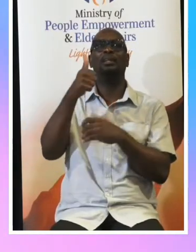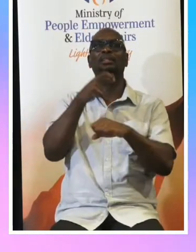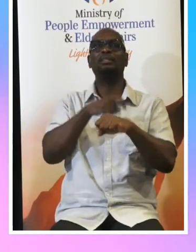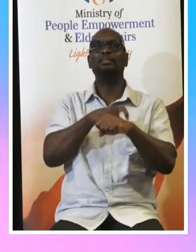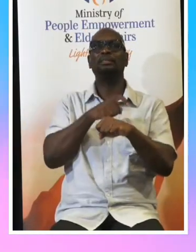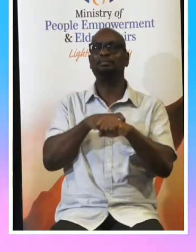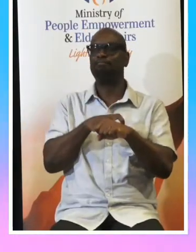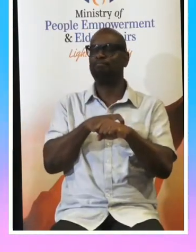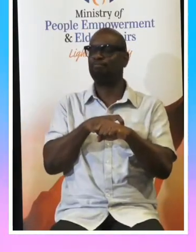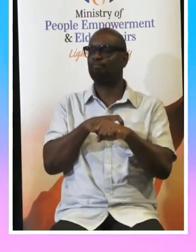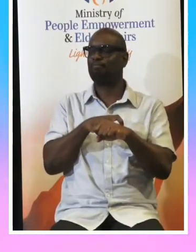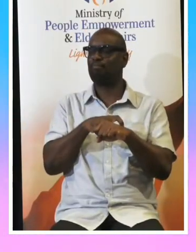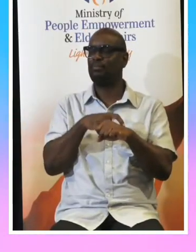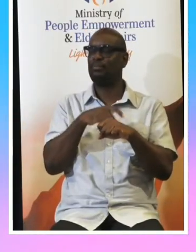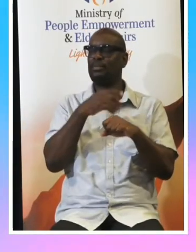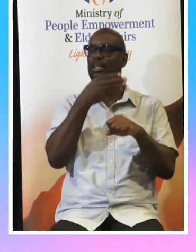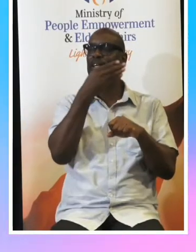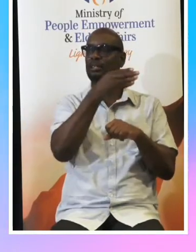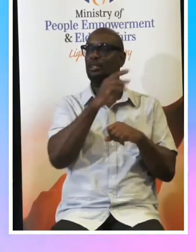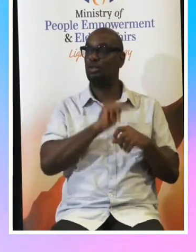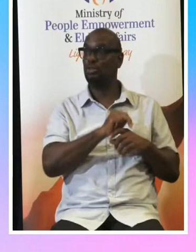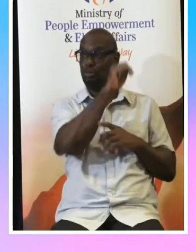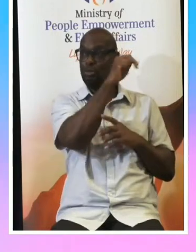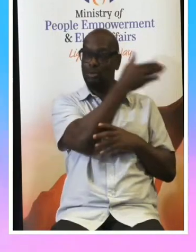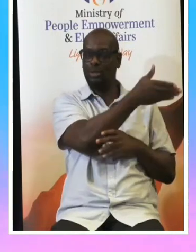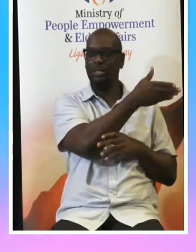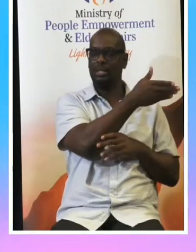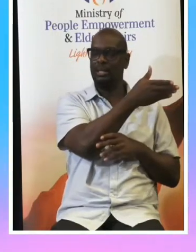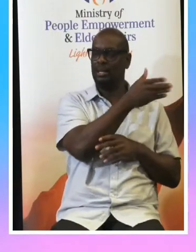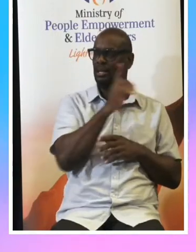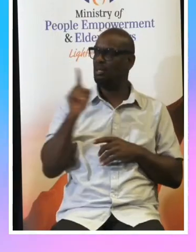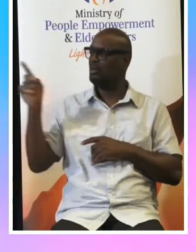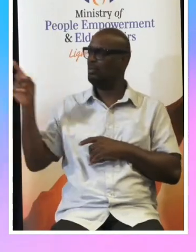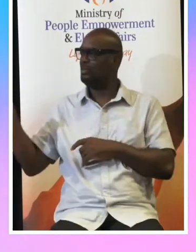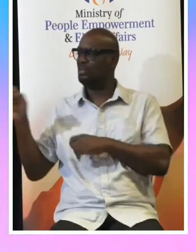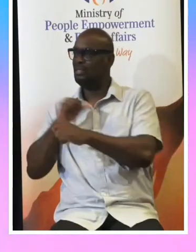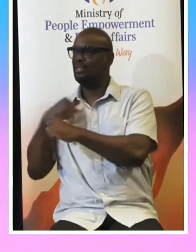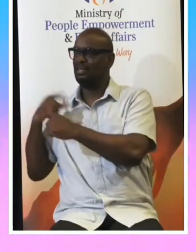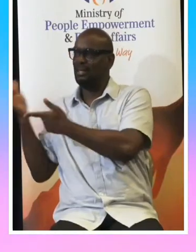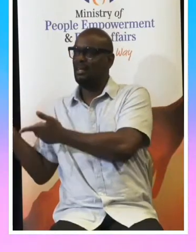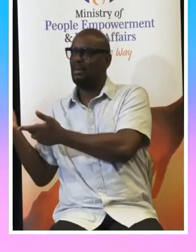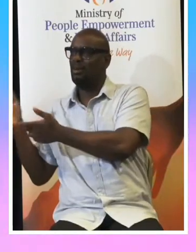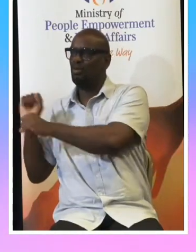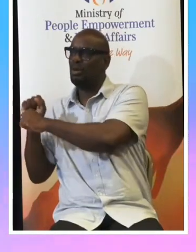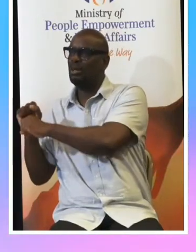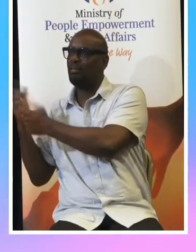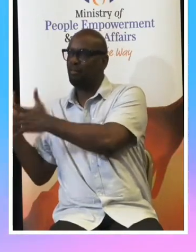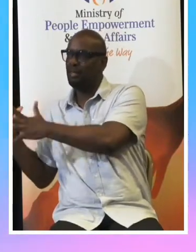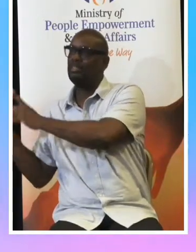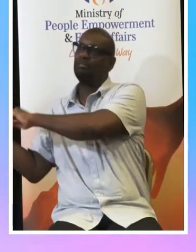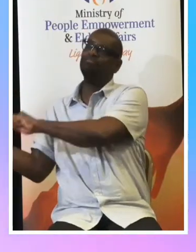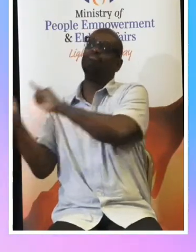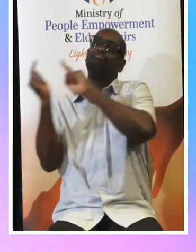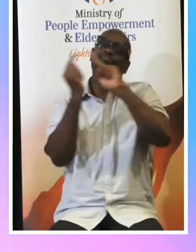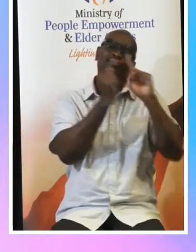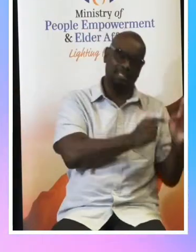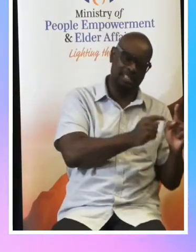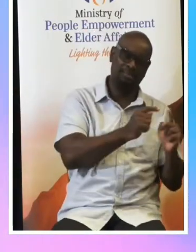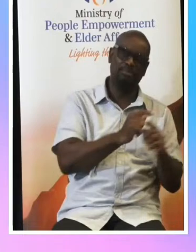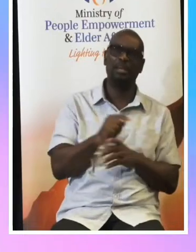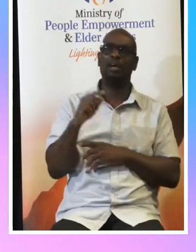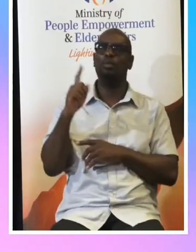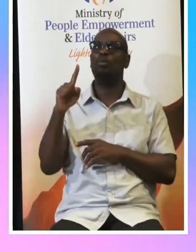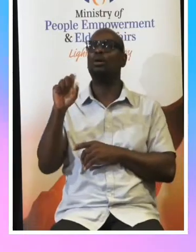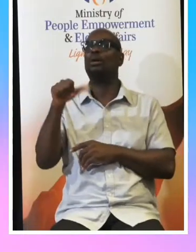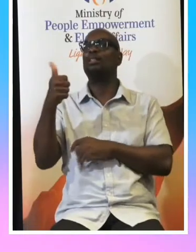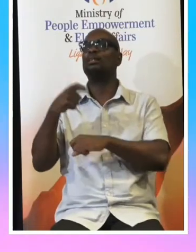left Senate and came there. Afterwards, there was another time he wasn't well, and there was